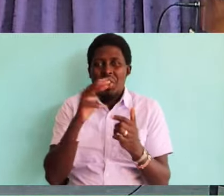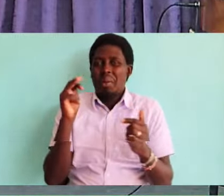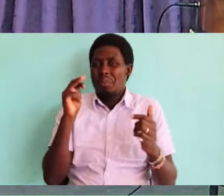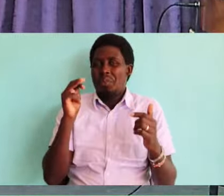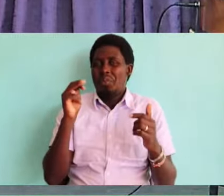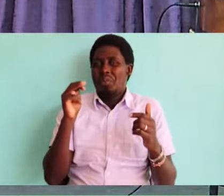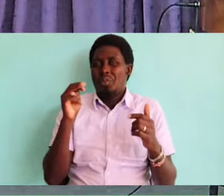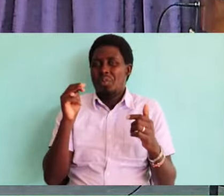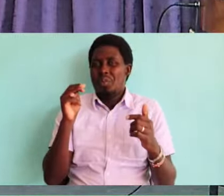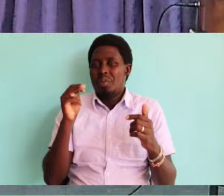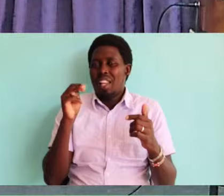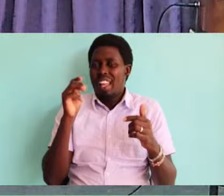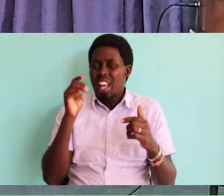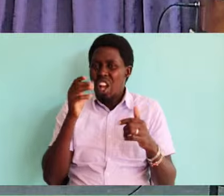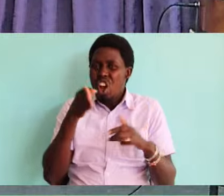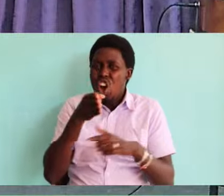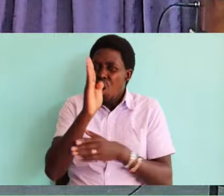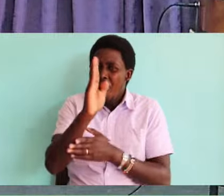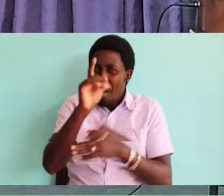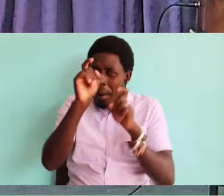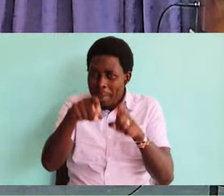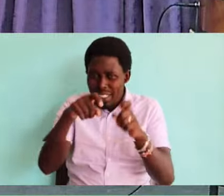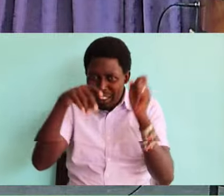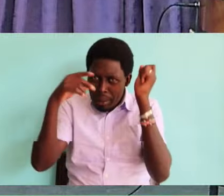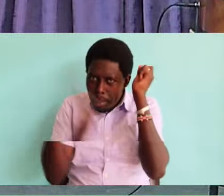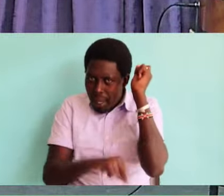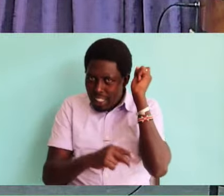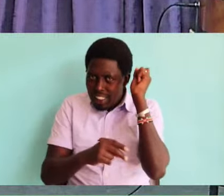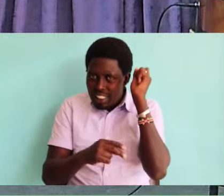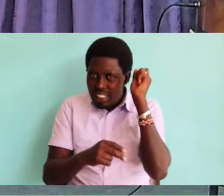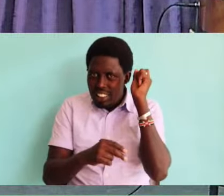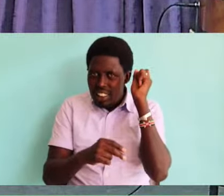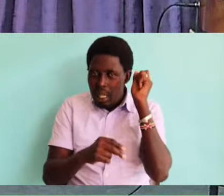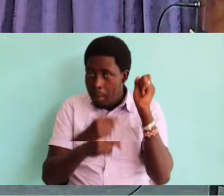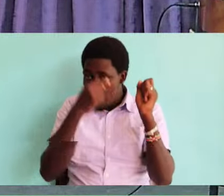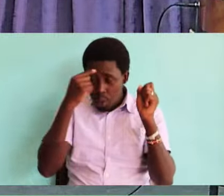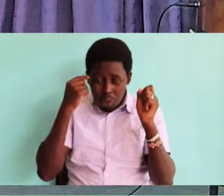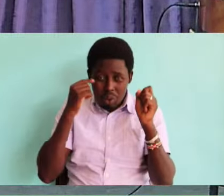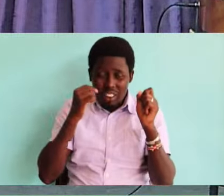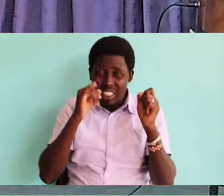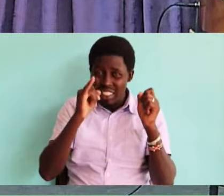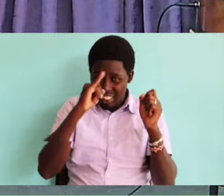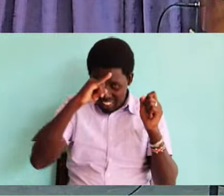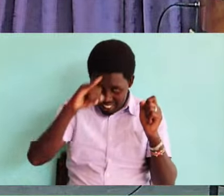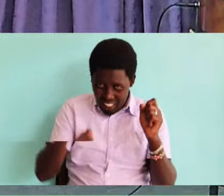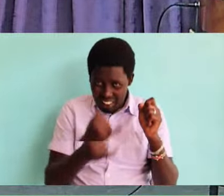God has to punish sin because he's just, but